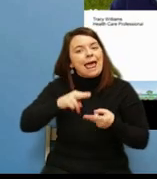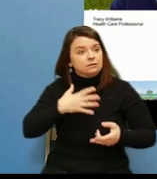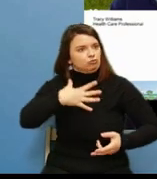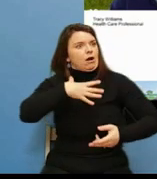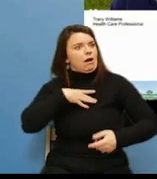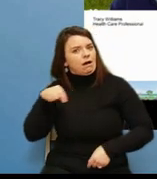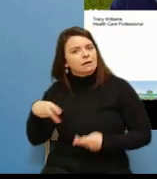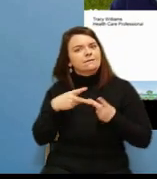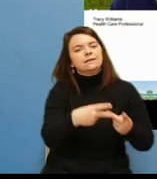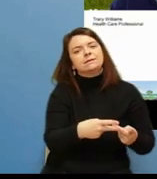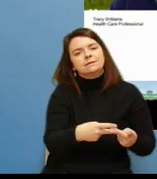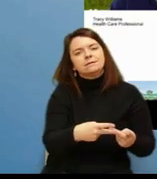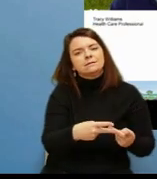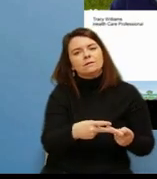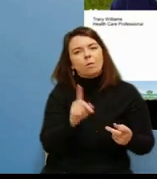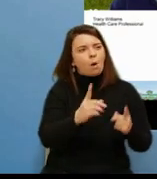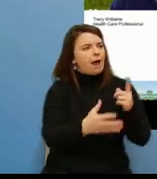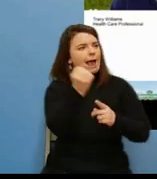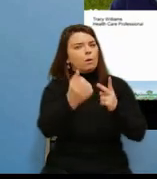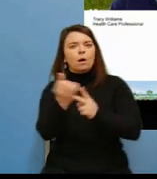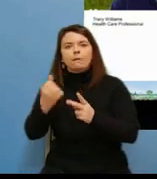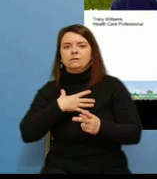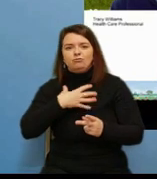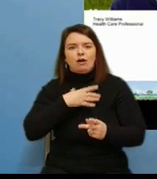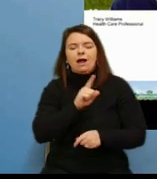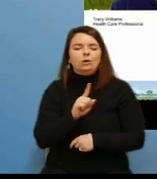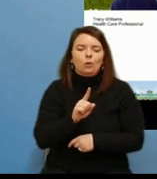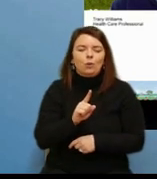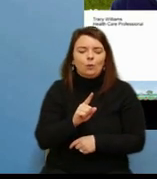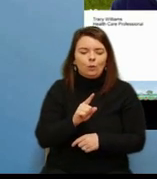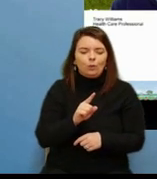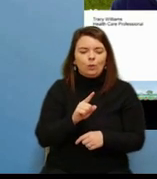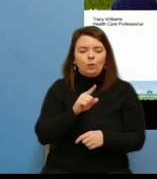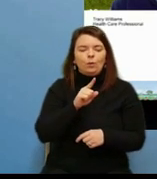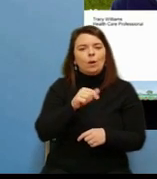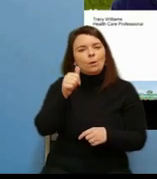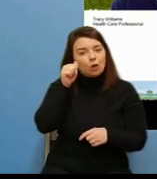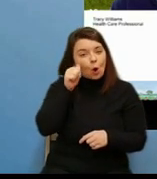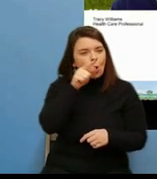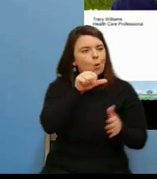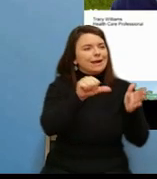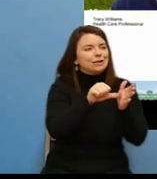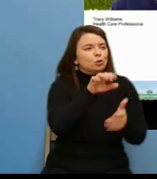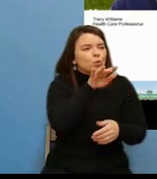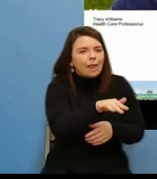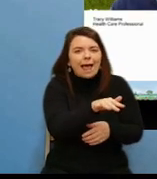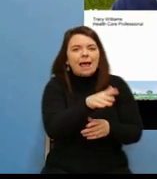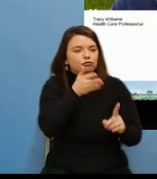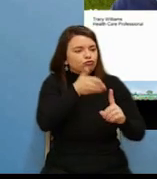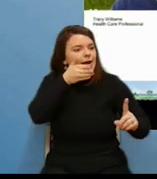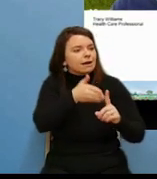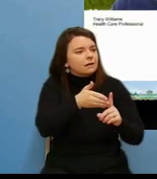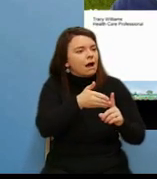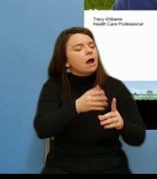system, and there will be less surprises in terms of what the outcomes are. I think